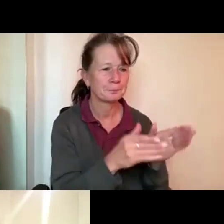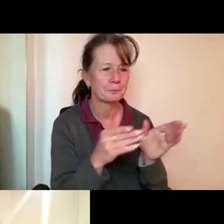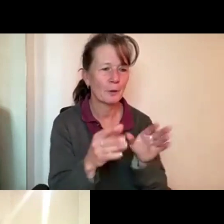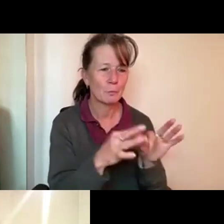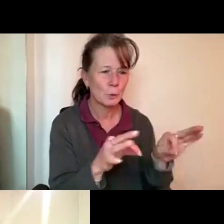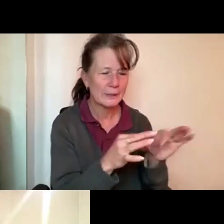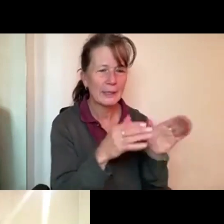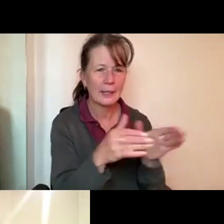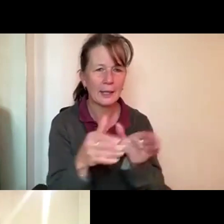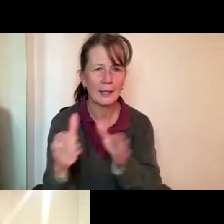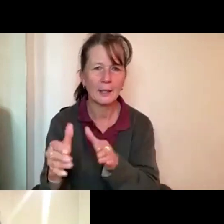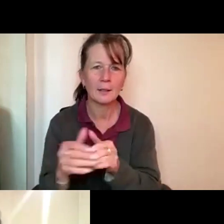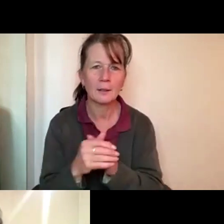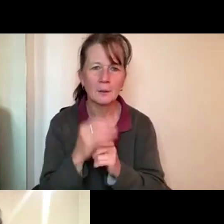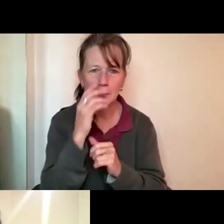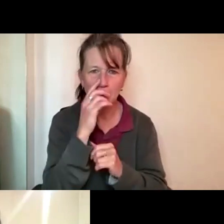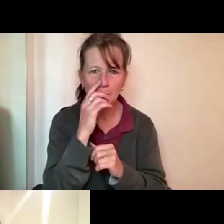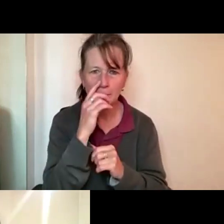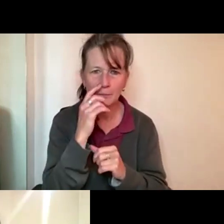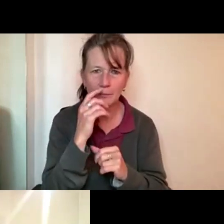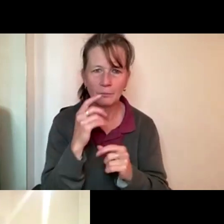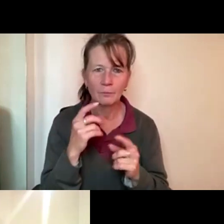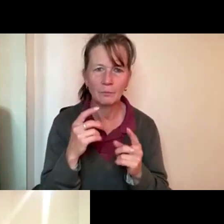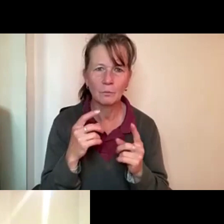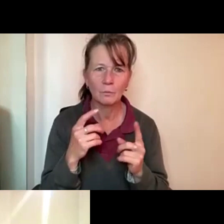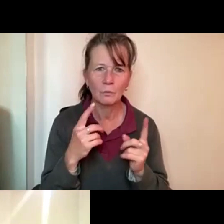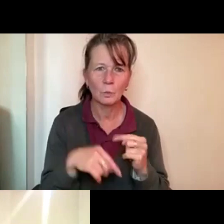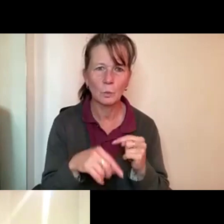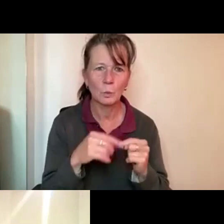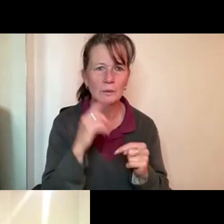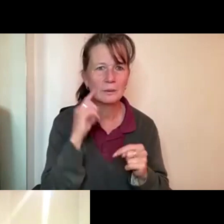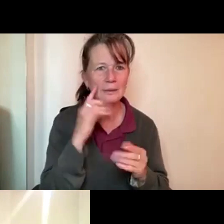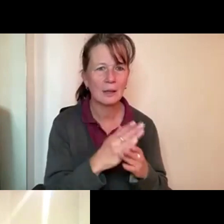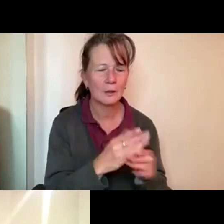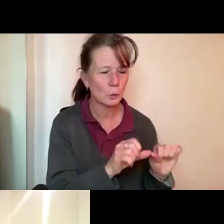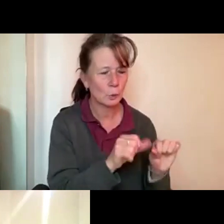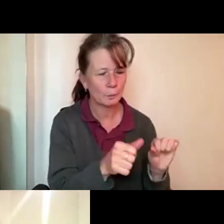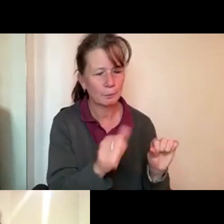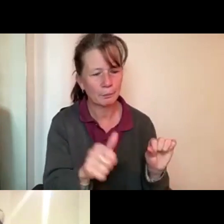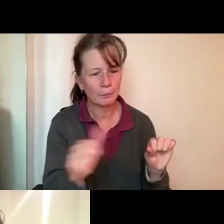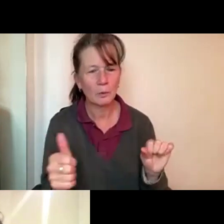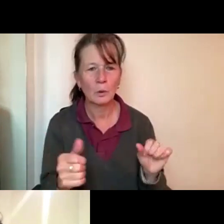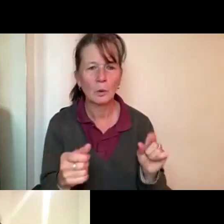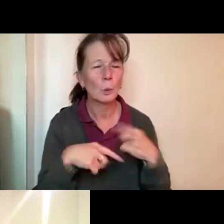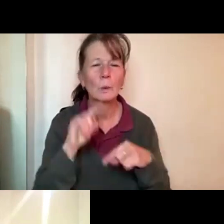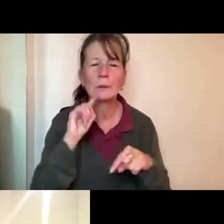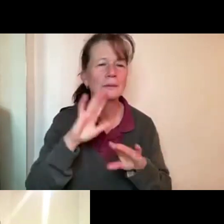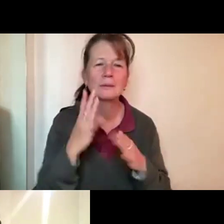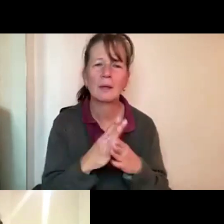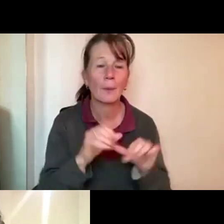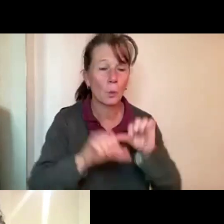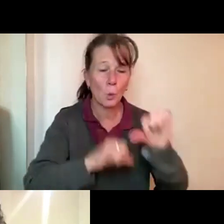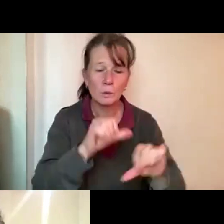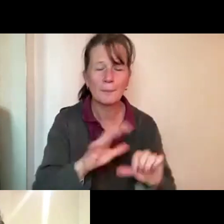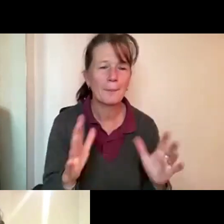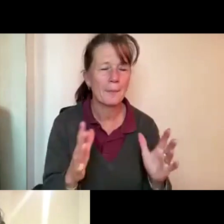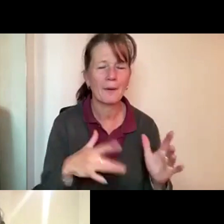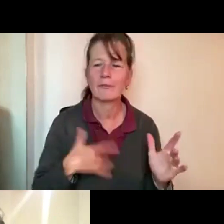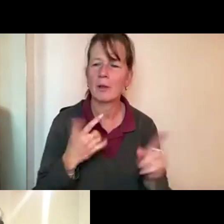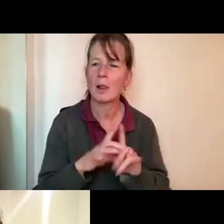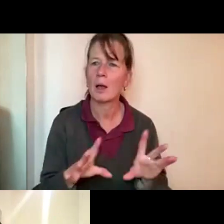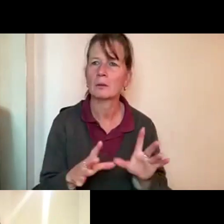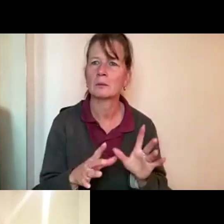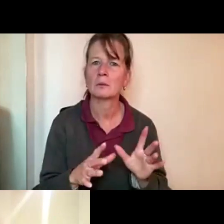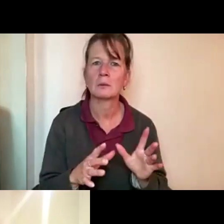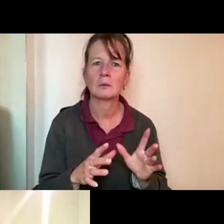somehow decided to juxtapose, and the order wasn't decided, but it did feel like I think we